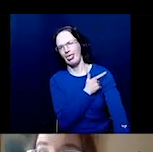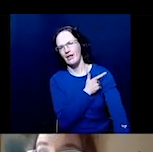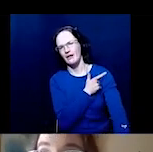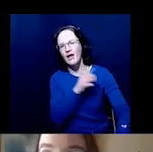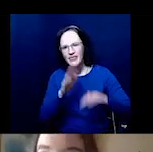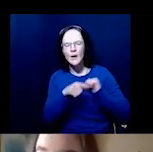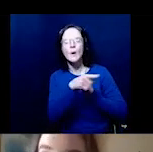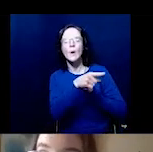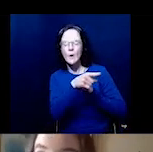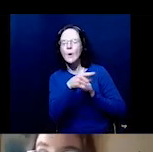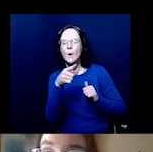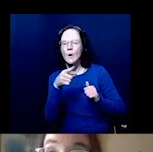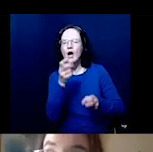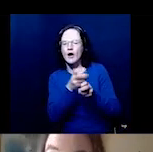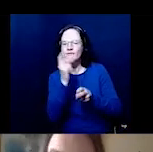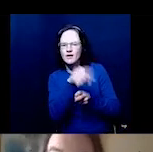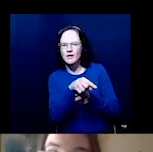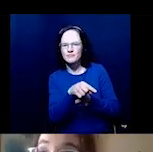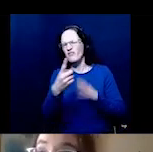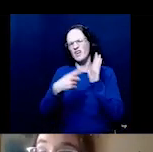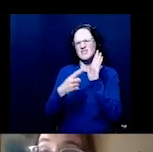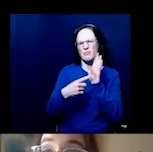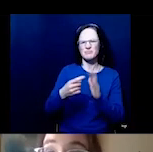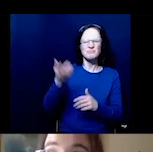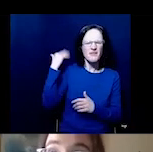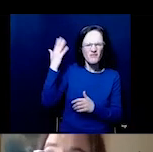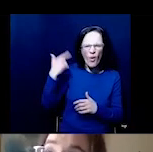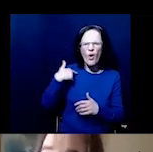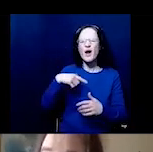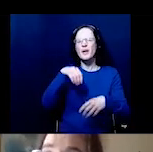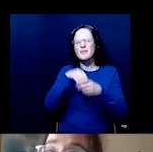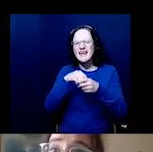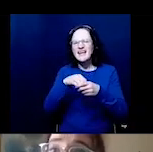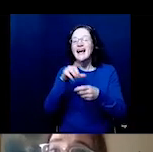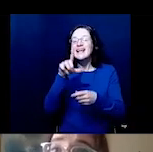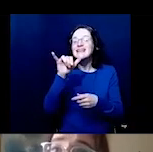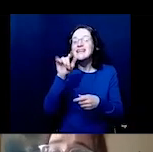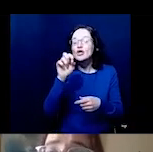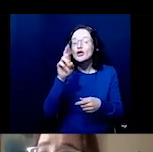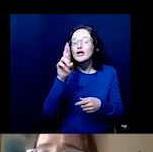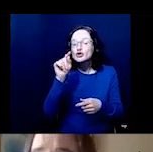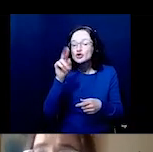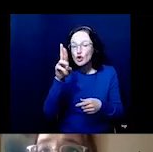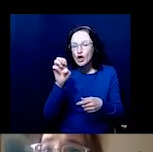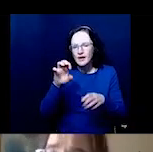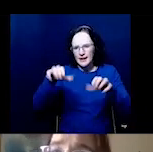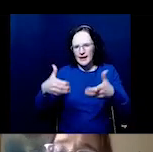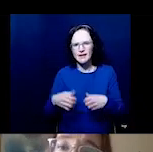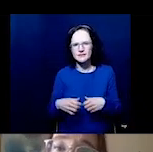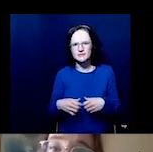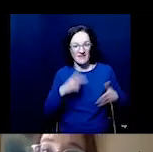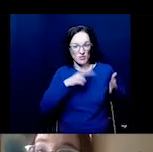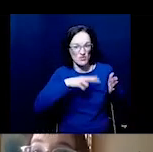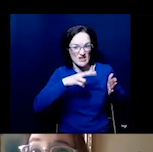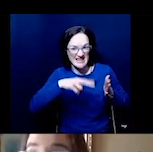and I was talking to the professor that I was stressed about having to read so many books, and for me, reading is not that fun, it's very